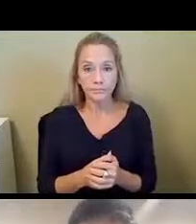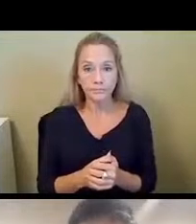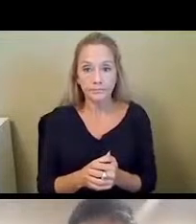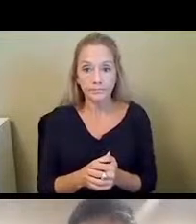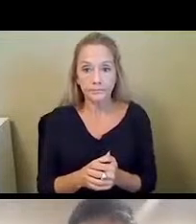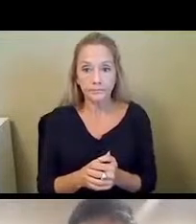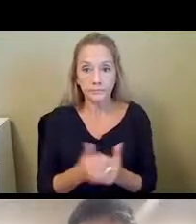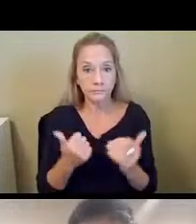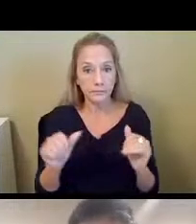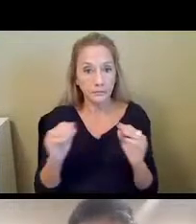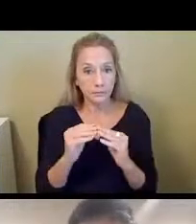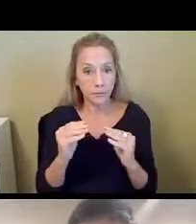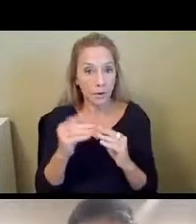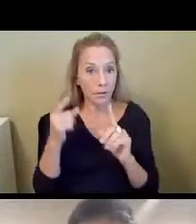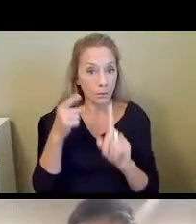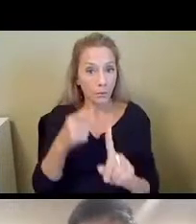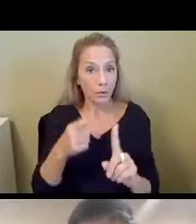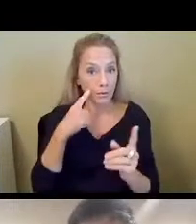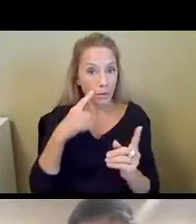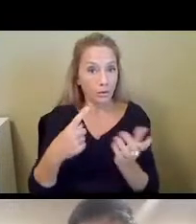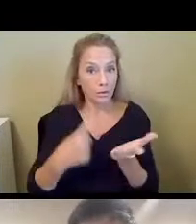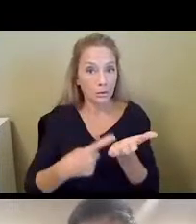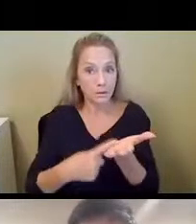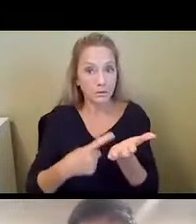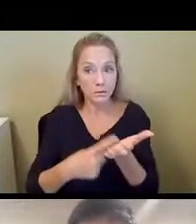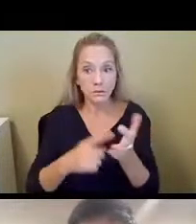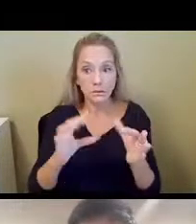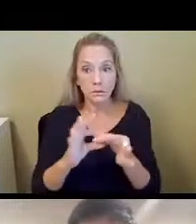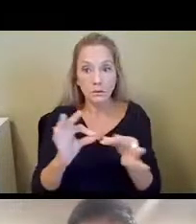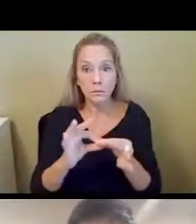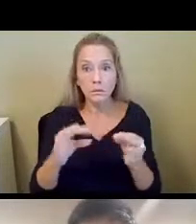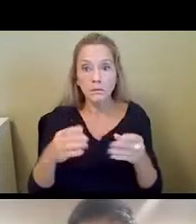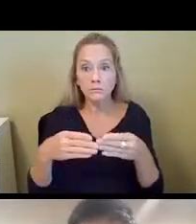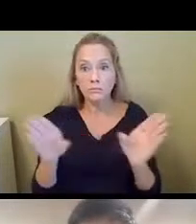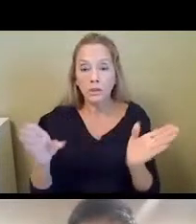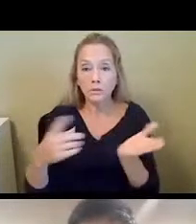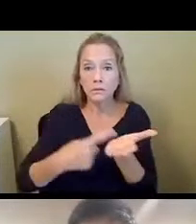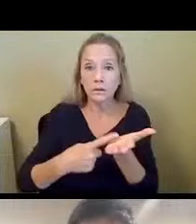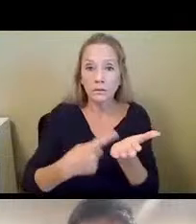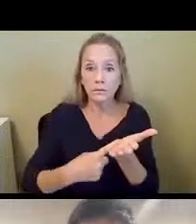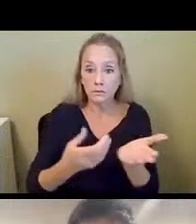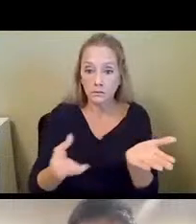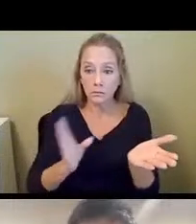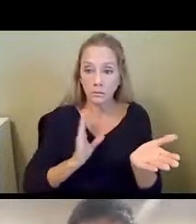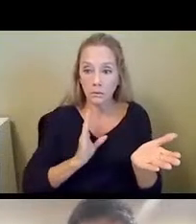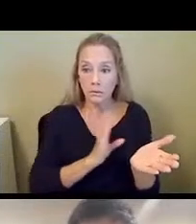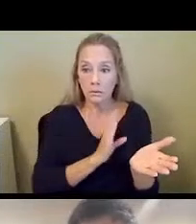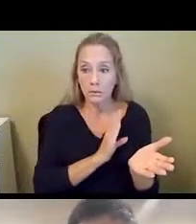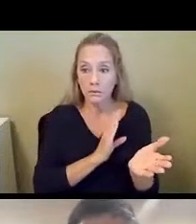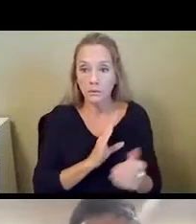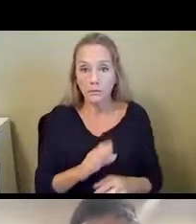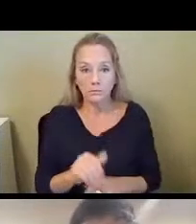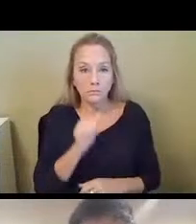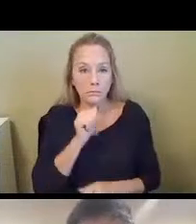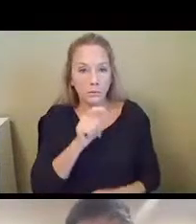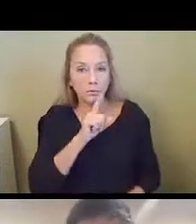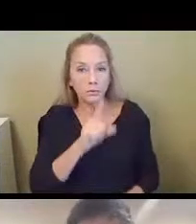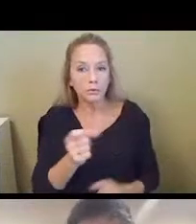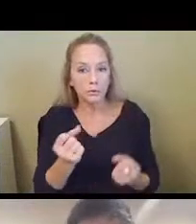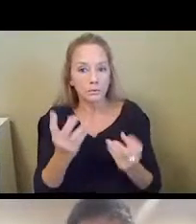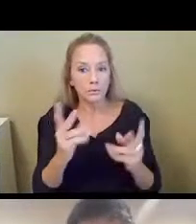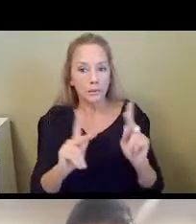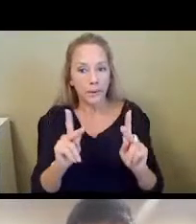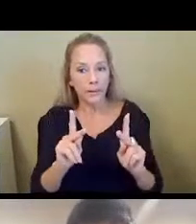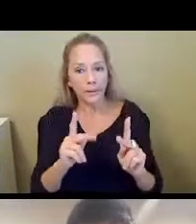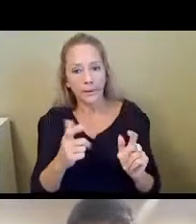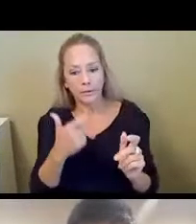Any other points to discuss, comments, general discussion from board members? I'm not sure how many folks watched the county